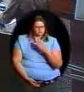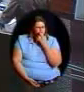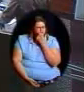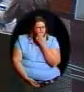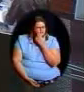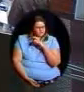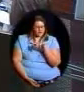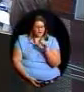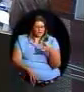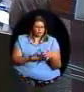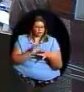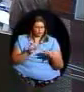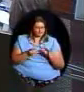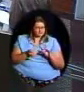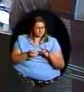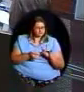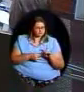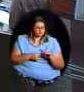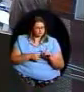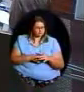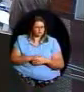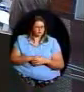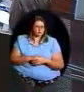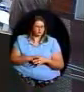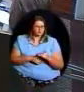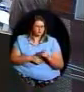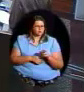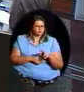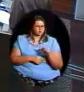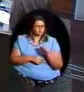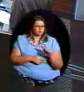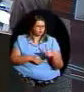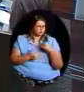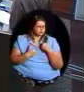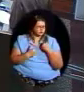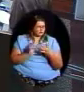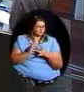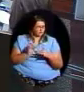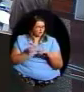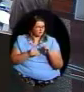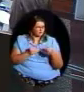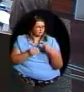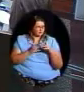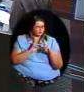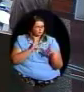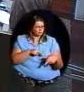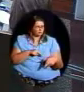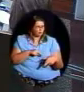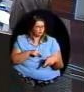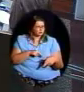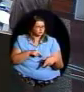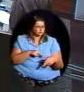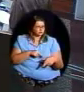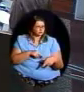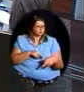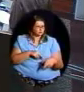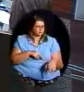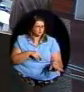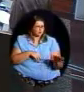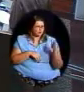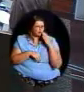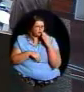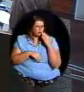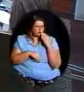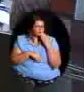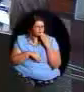Any other comments? Dr. All, do you have a comment in regards to this report? I thought it was, I know it was an